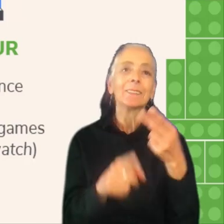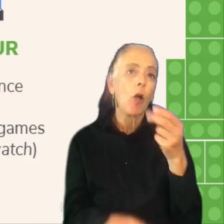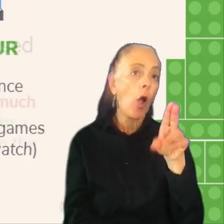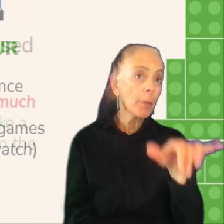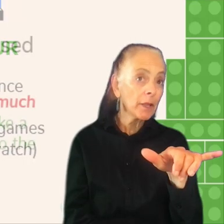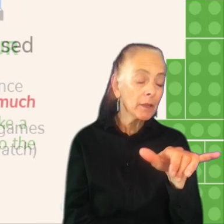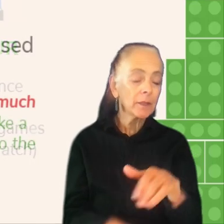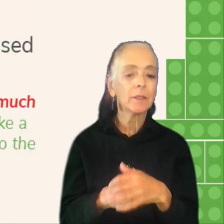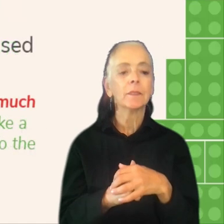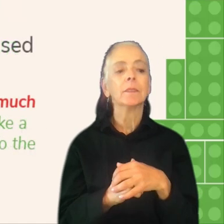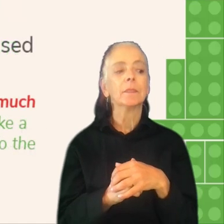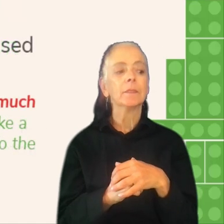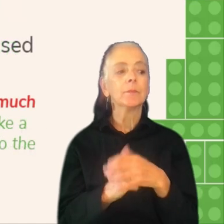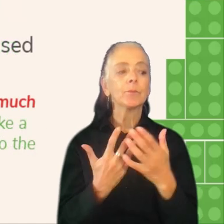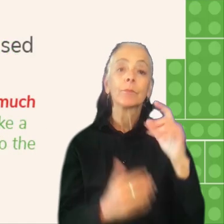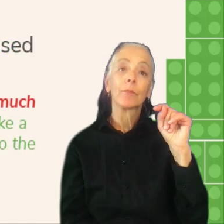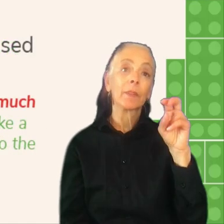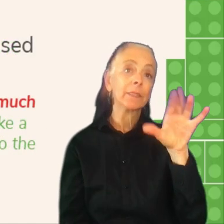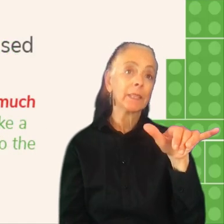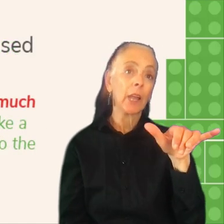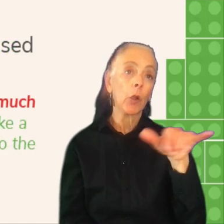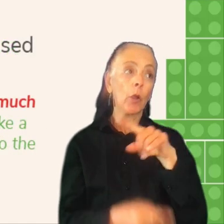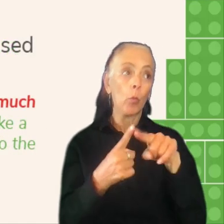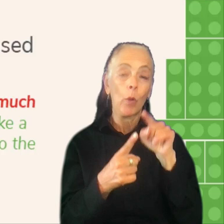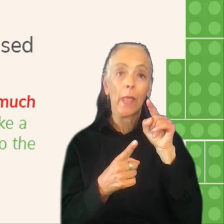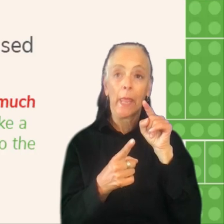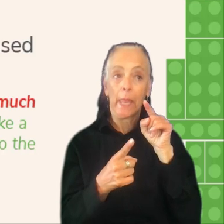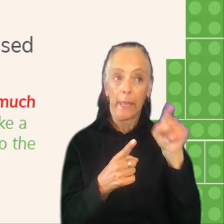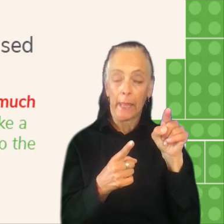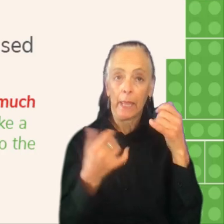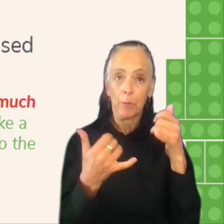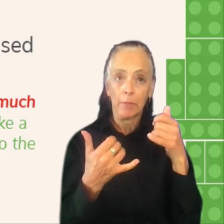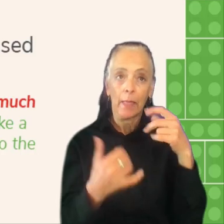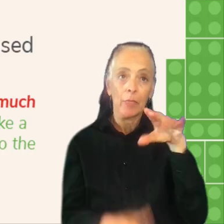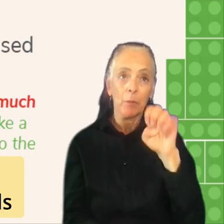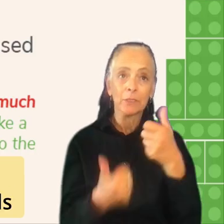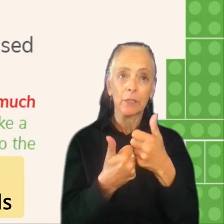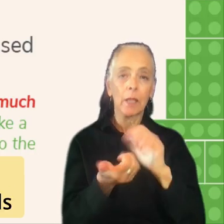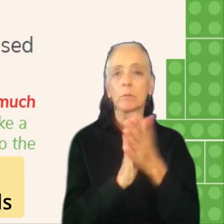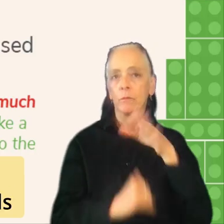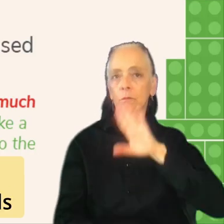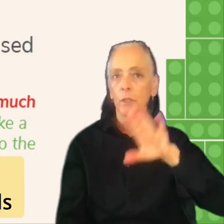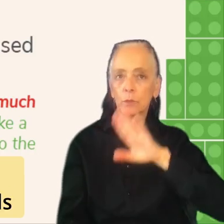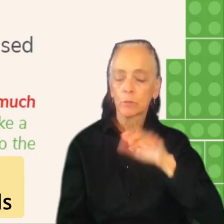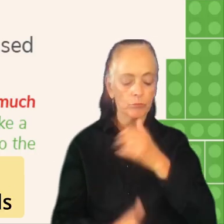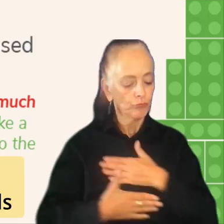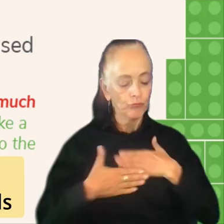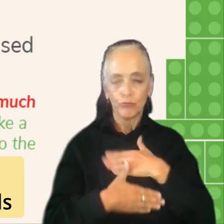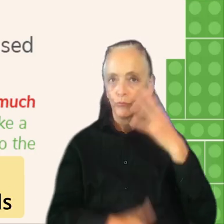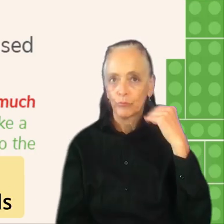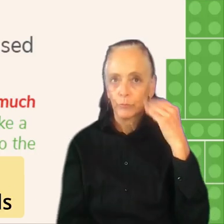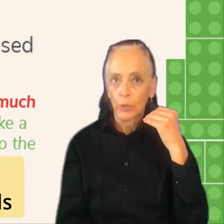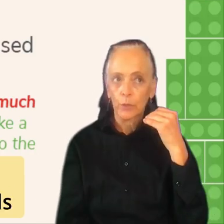a hobby. So Terry, when he played the puzzle video games, felt very frustrated. He did not enjoy